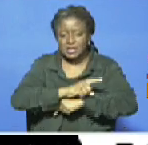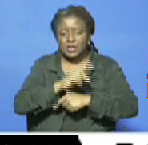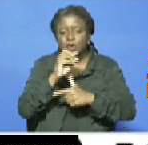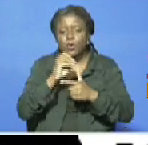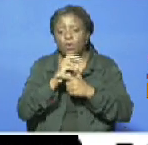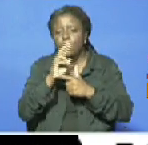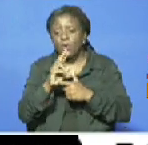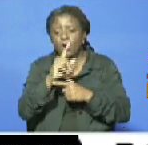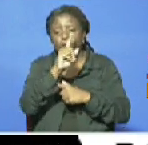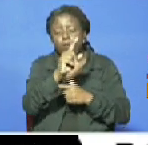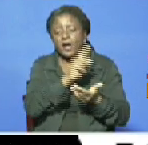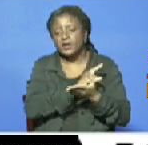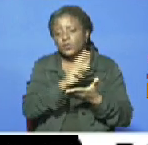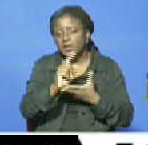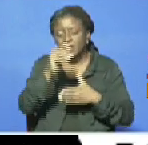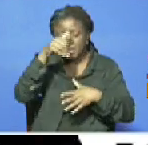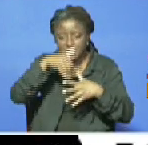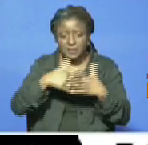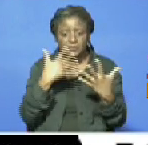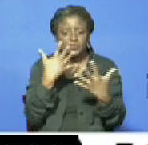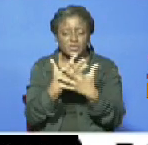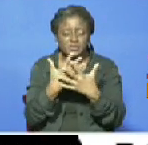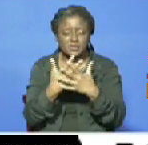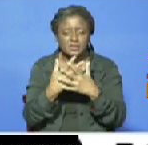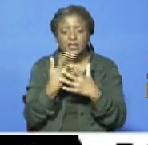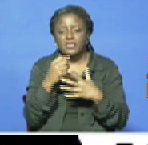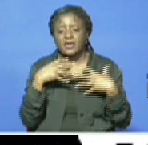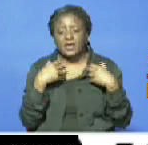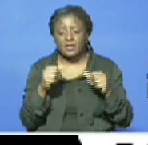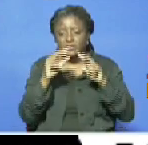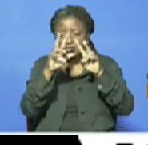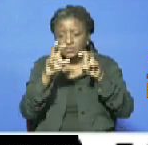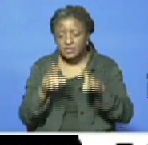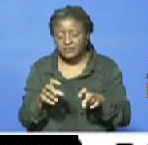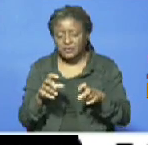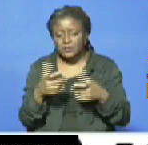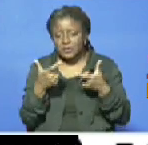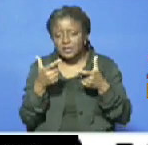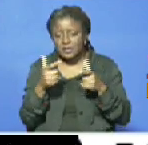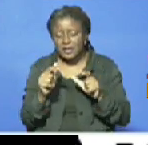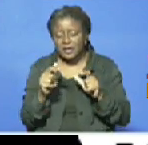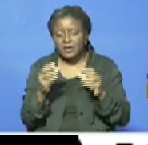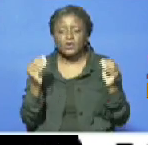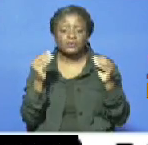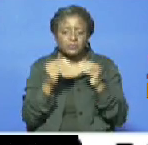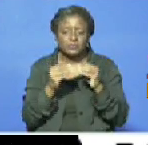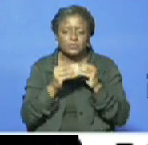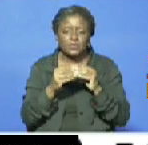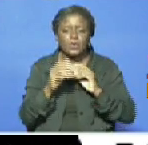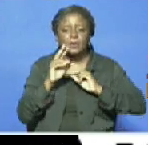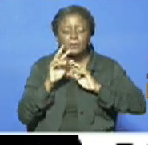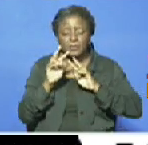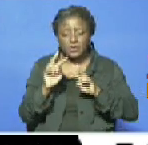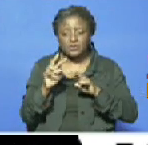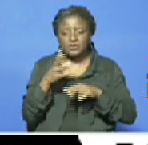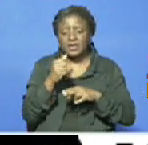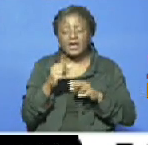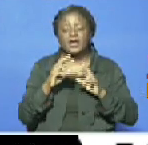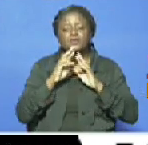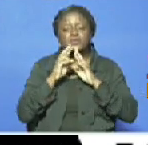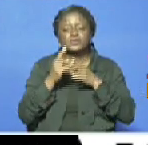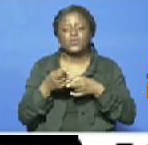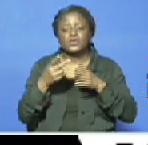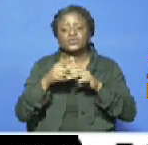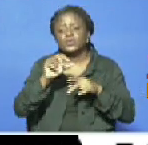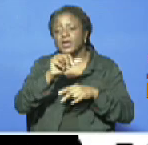The health survey will enable the further monitoring of and response to any